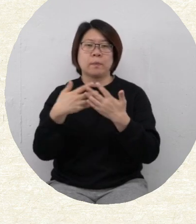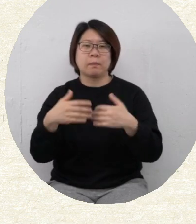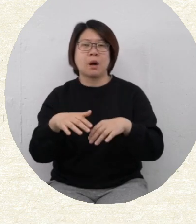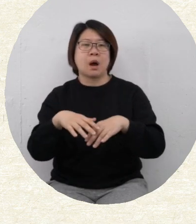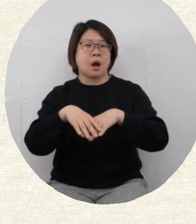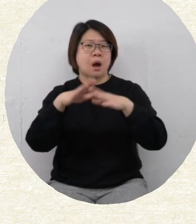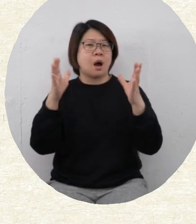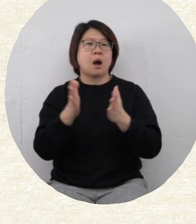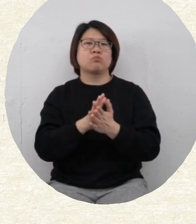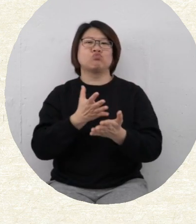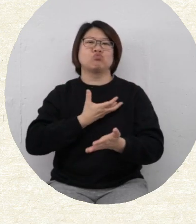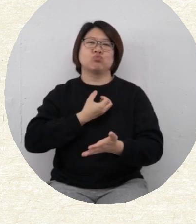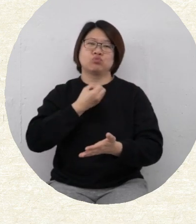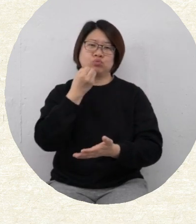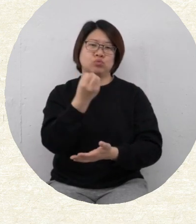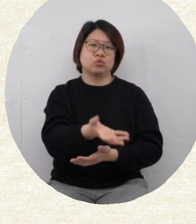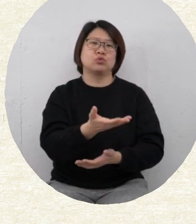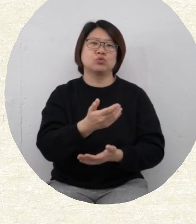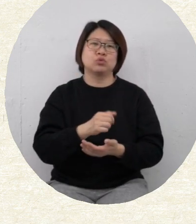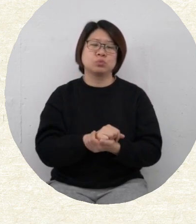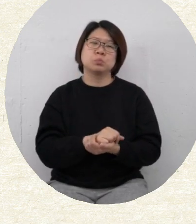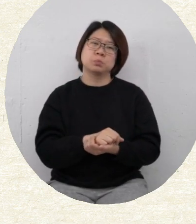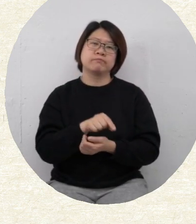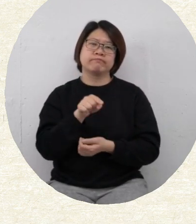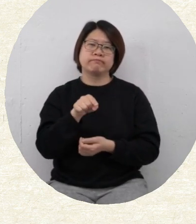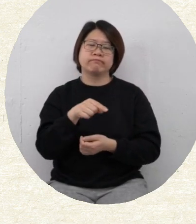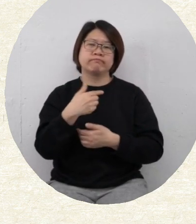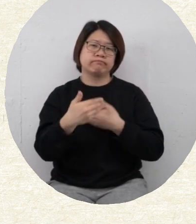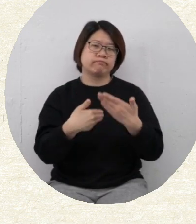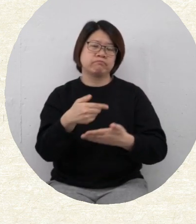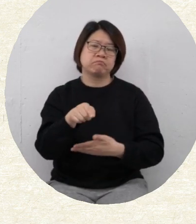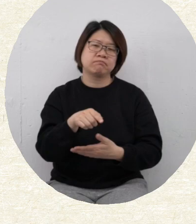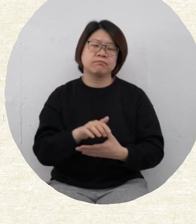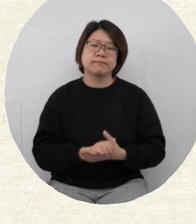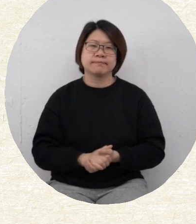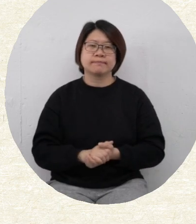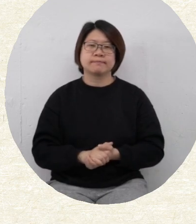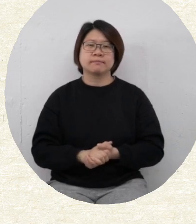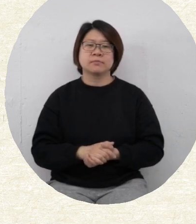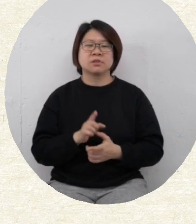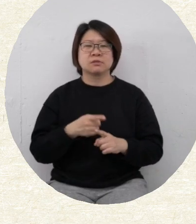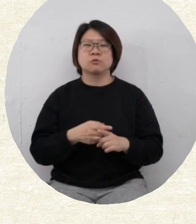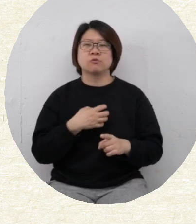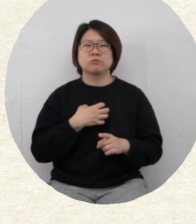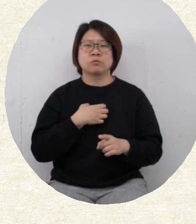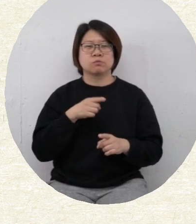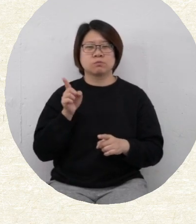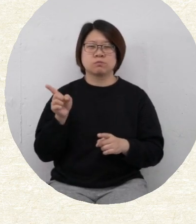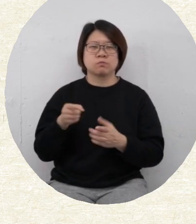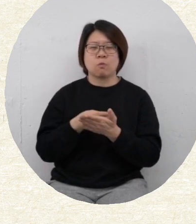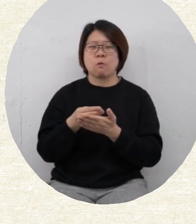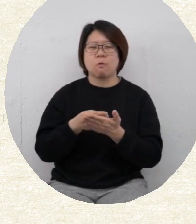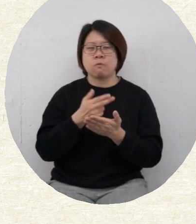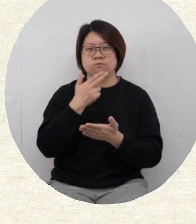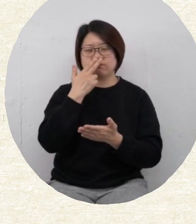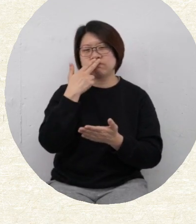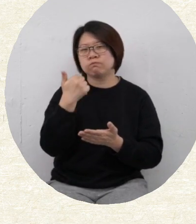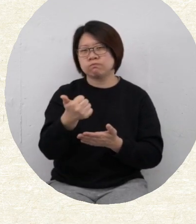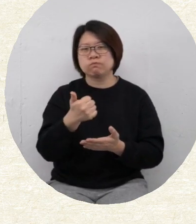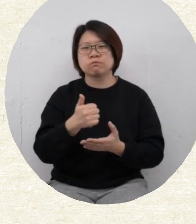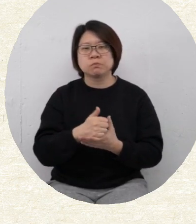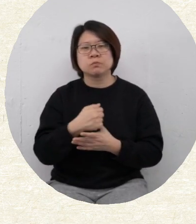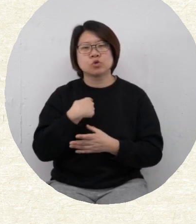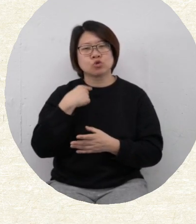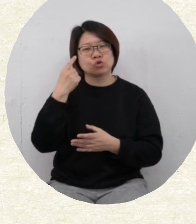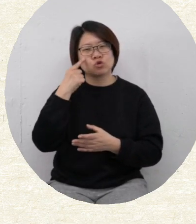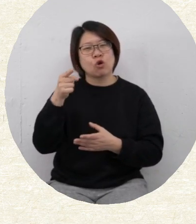Robert Frank went to Taiwan and sort of gave away or donated the whole set of